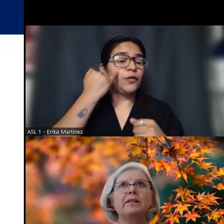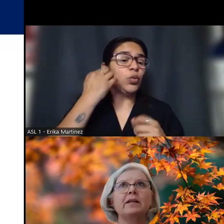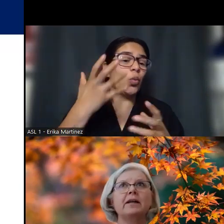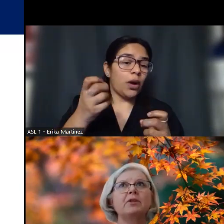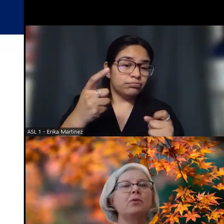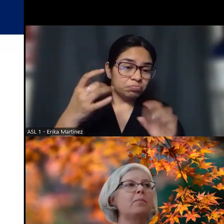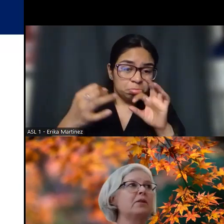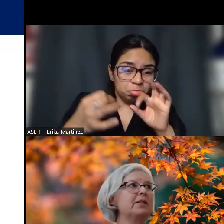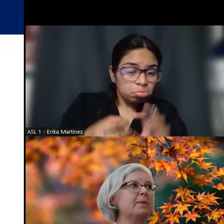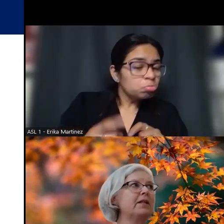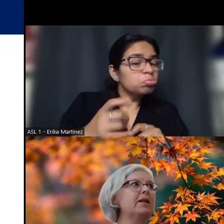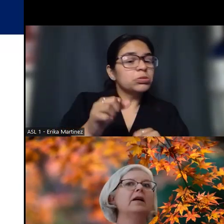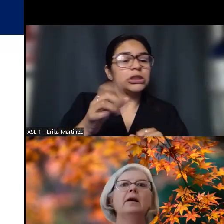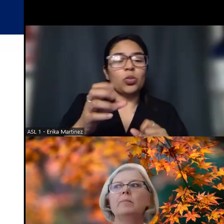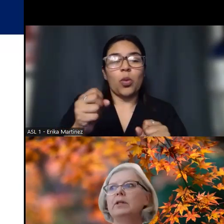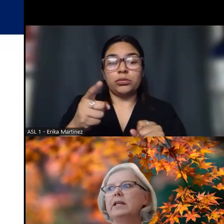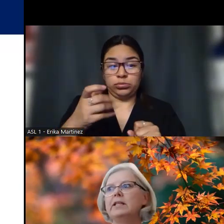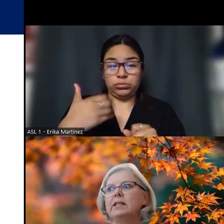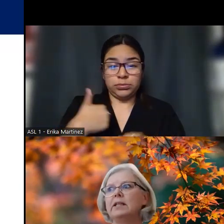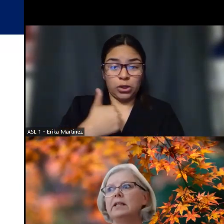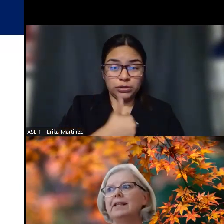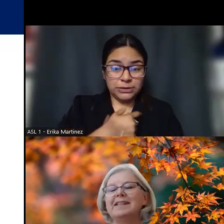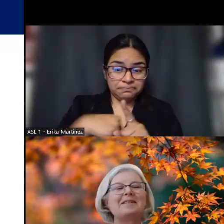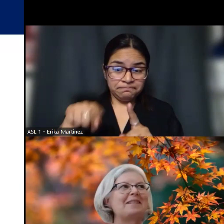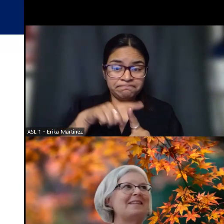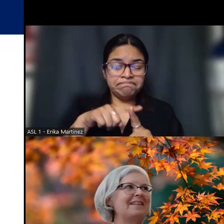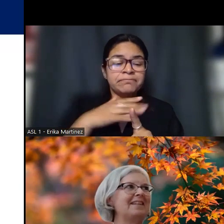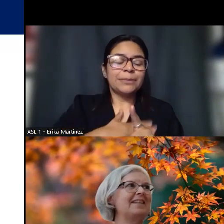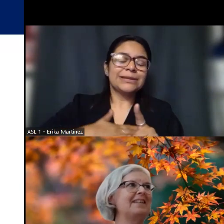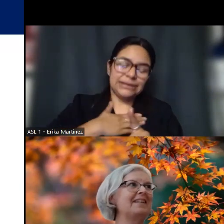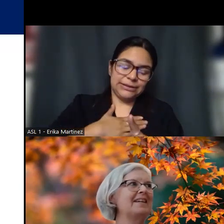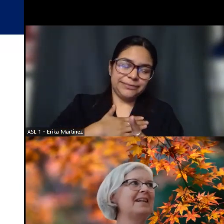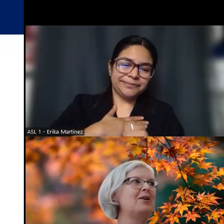public comment and you are a participant, please